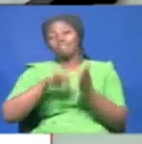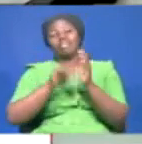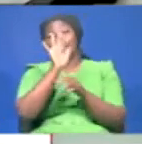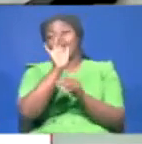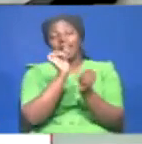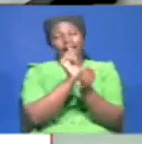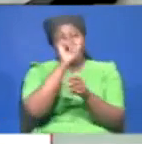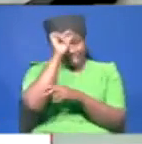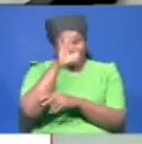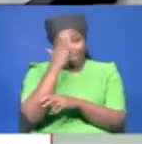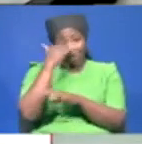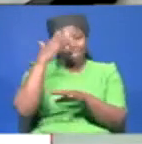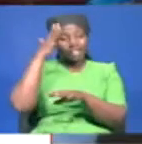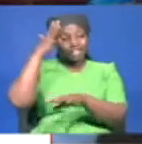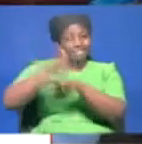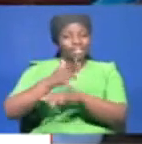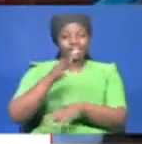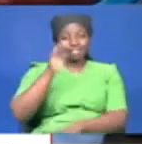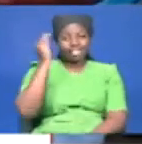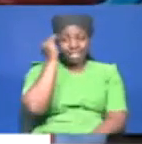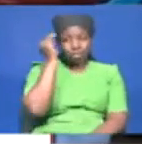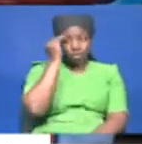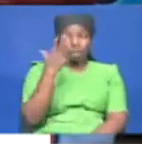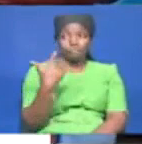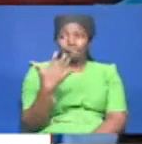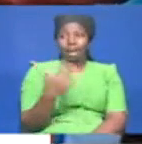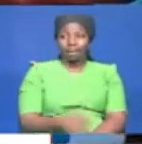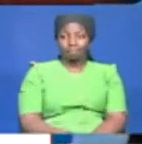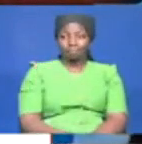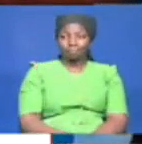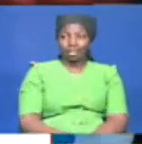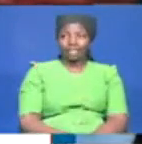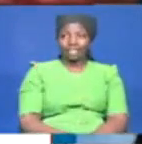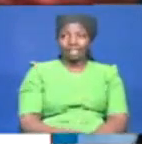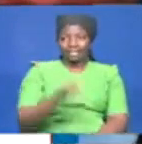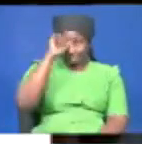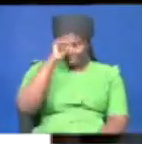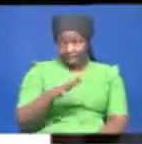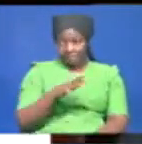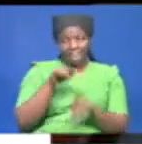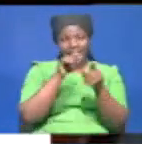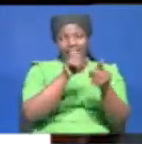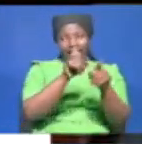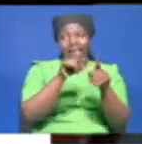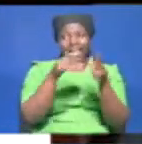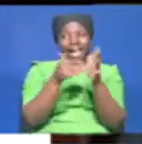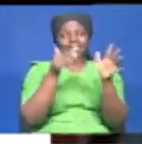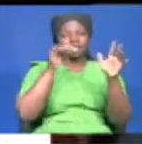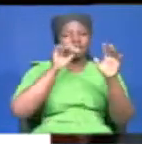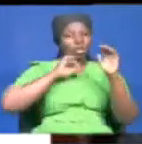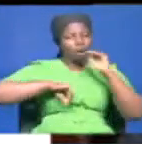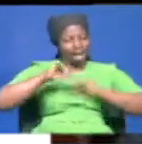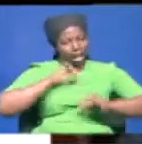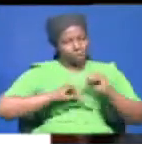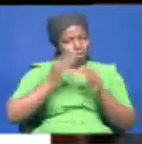fake education papers. Governor Lomurukai accused the anti-graft agency of attempting to interfere with service delivery